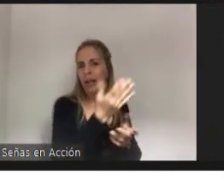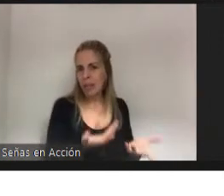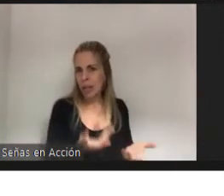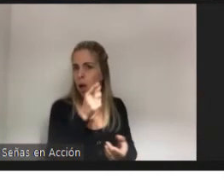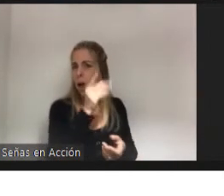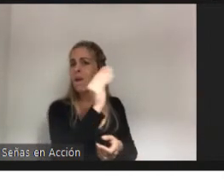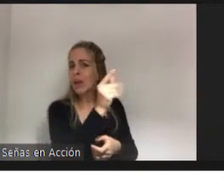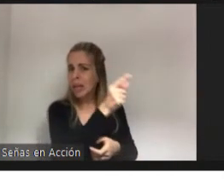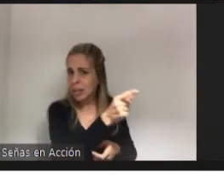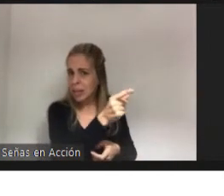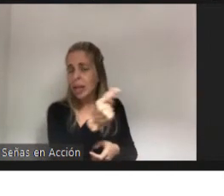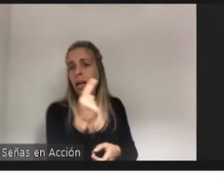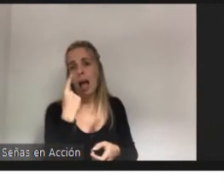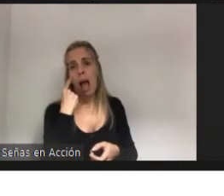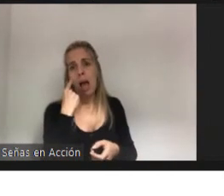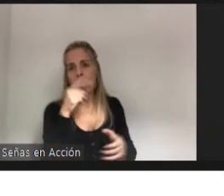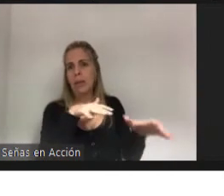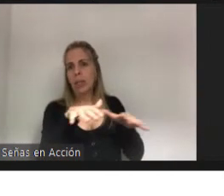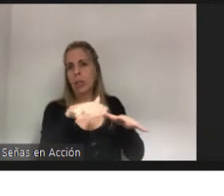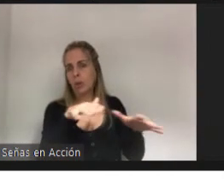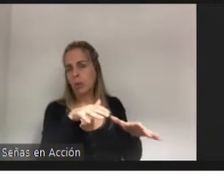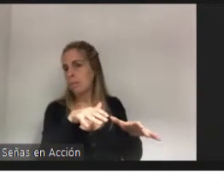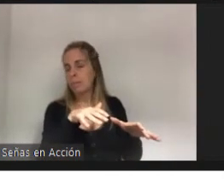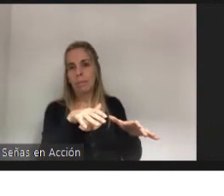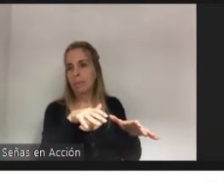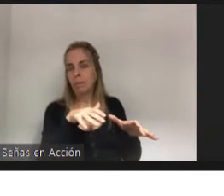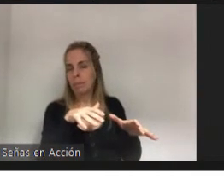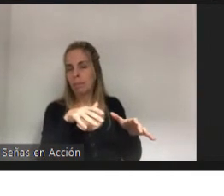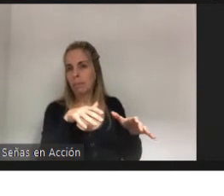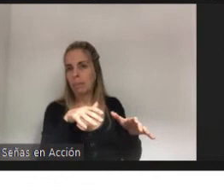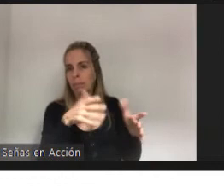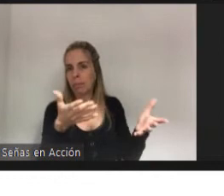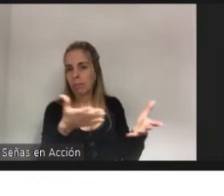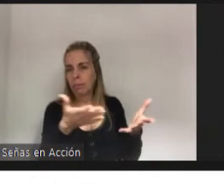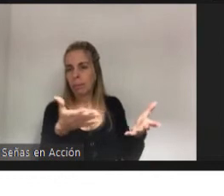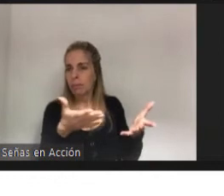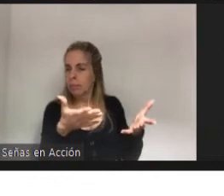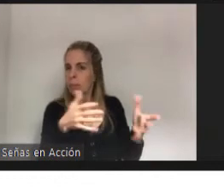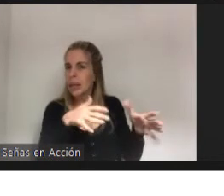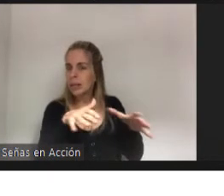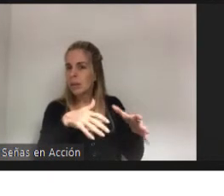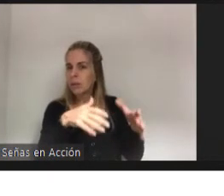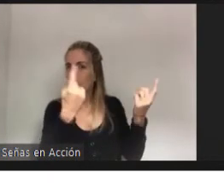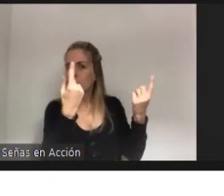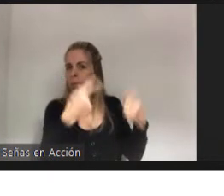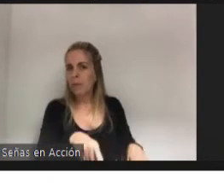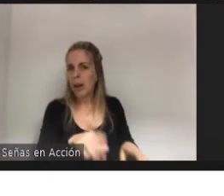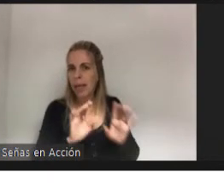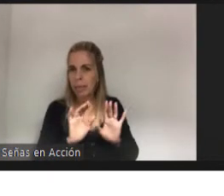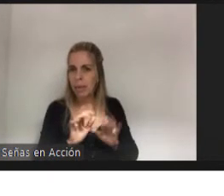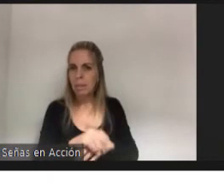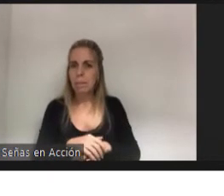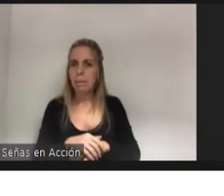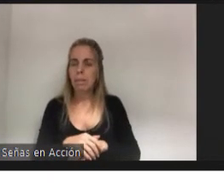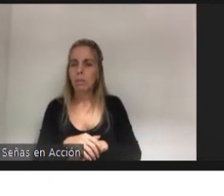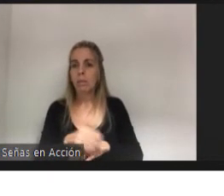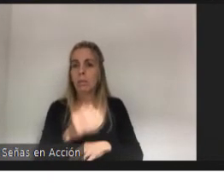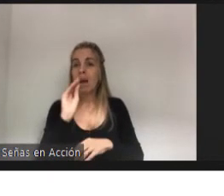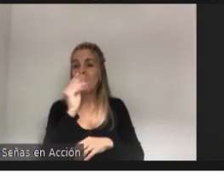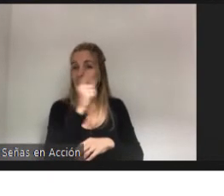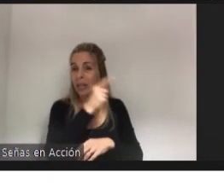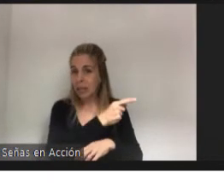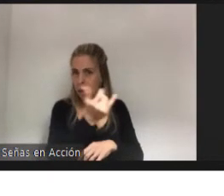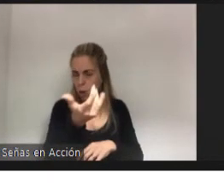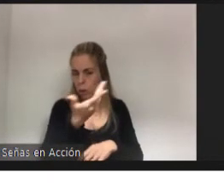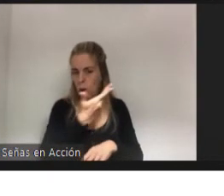mention Brazil. In Brazil, we are living through an absolutely different situation. We have